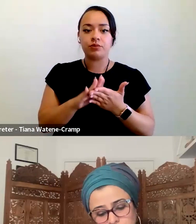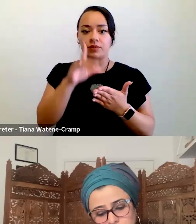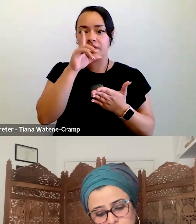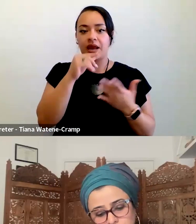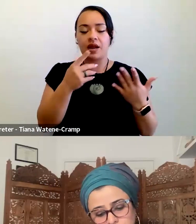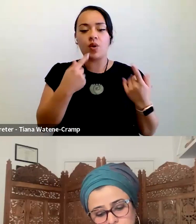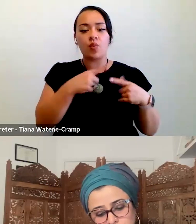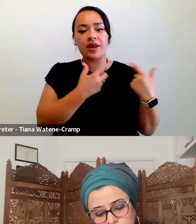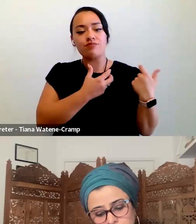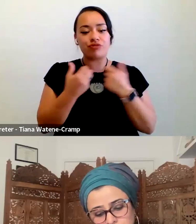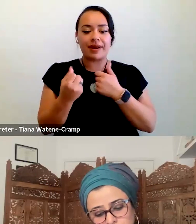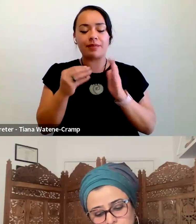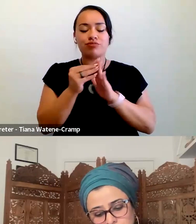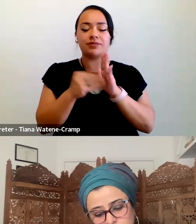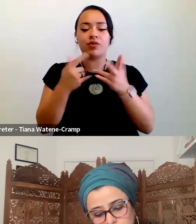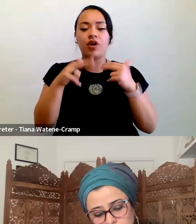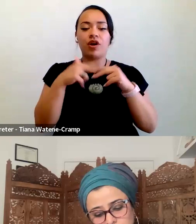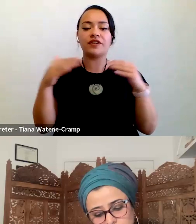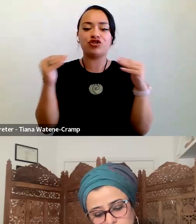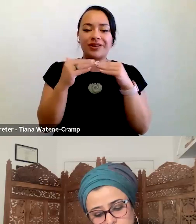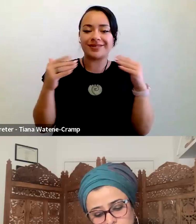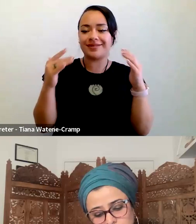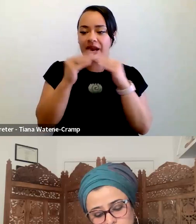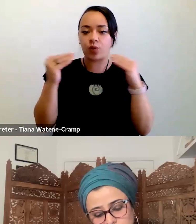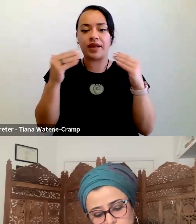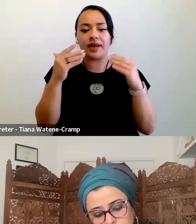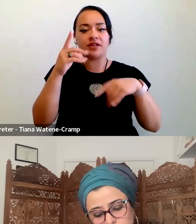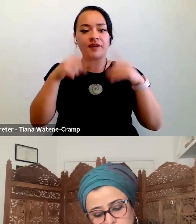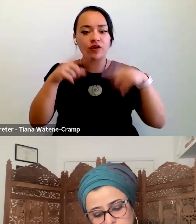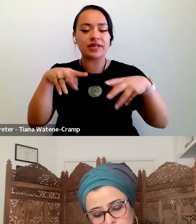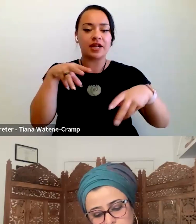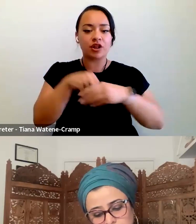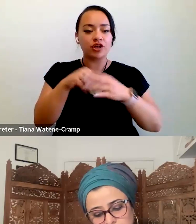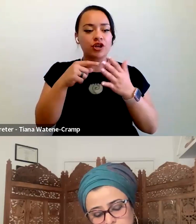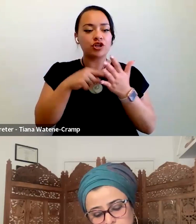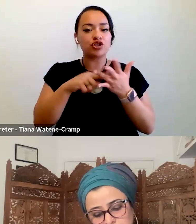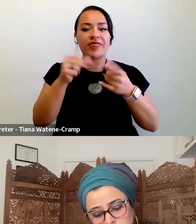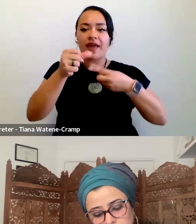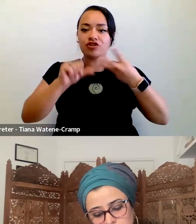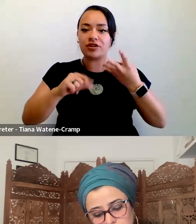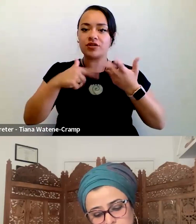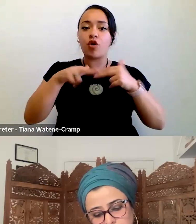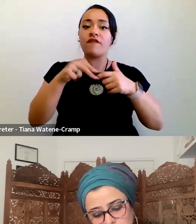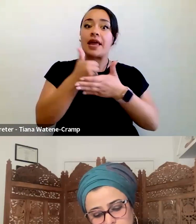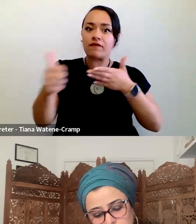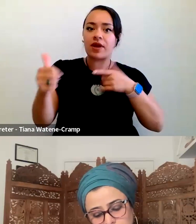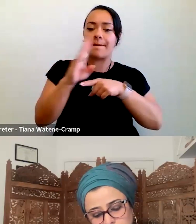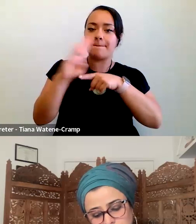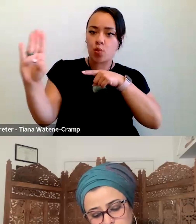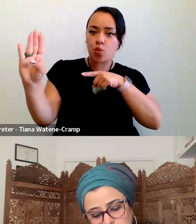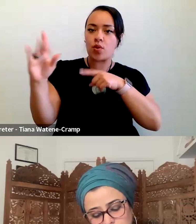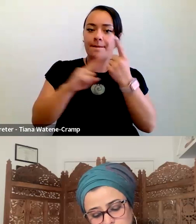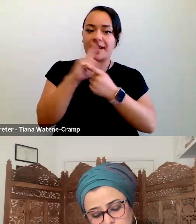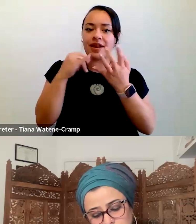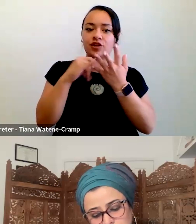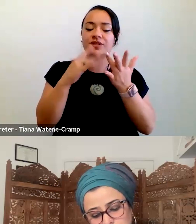principles of justice, equity, diversity and inclusion to the agenda of every board meeting so that it's actually in the DNA